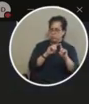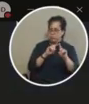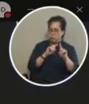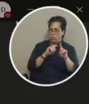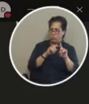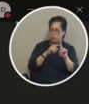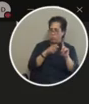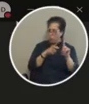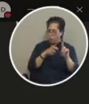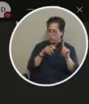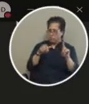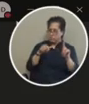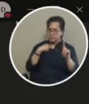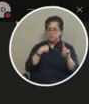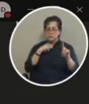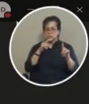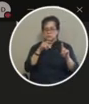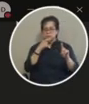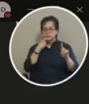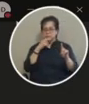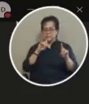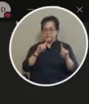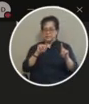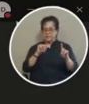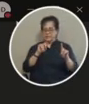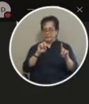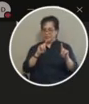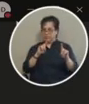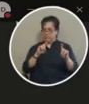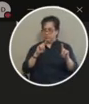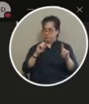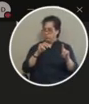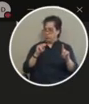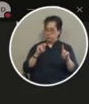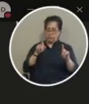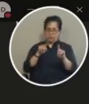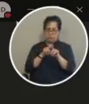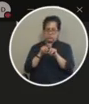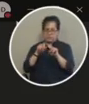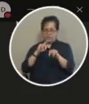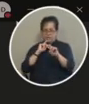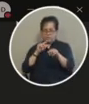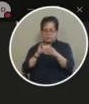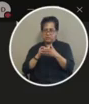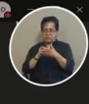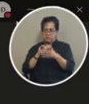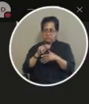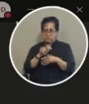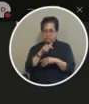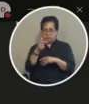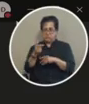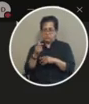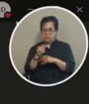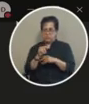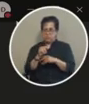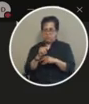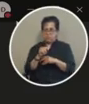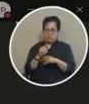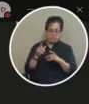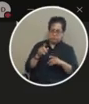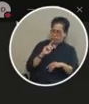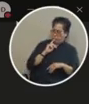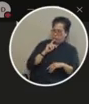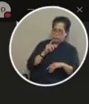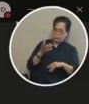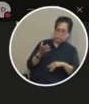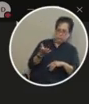sure. Go ahead. I just wanted to say David's actually on, so he can speak to that. I was going to pass it on to him. Oh, okay,